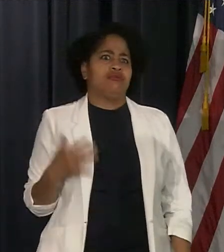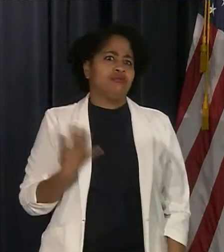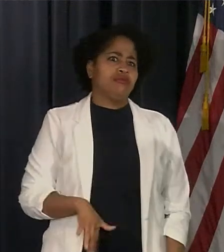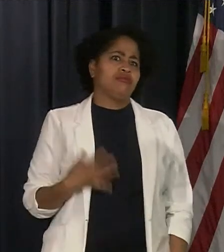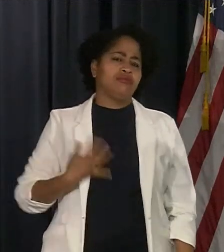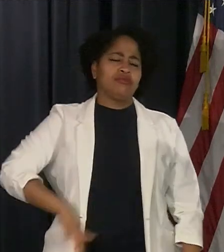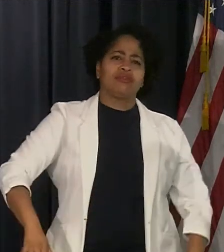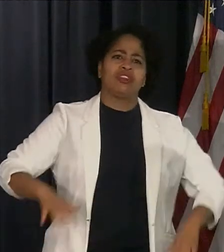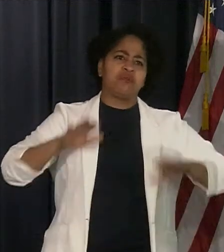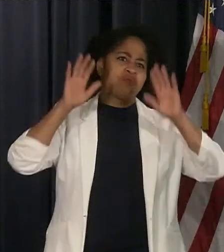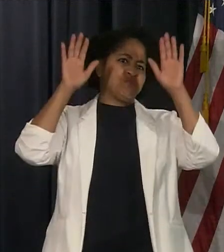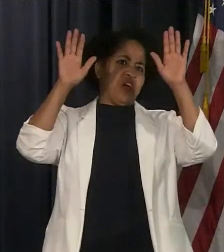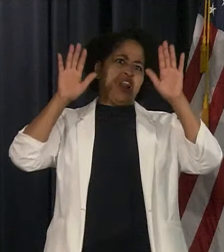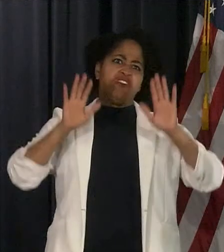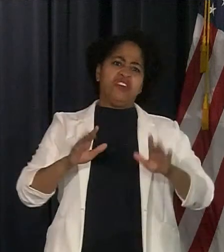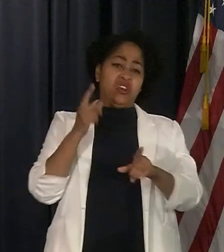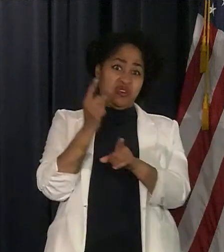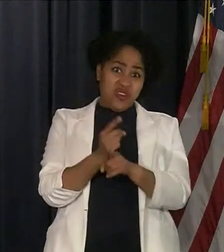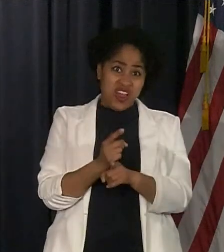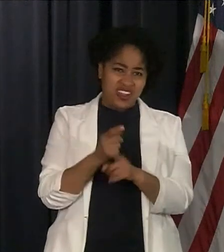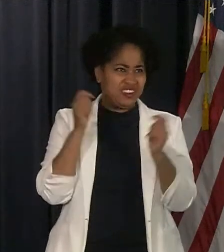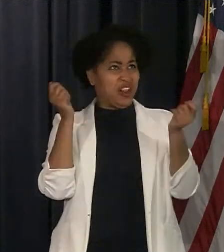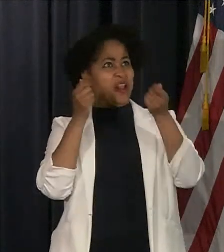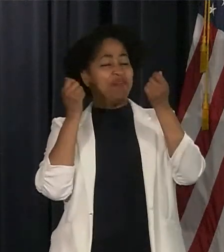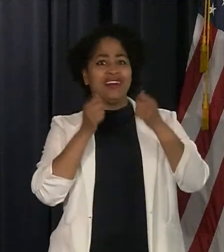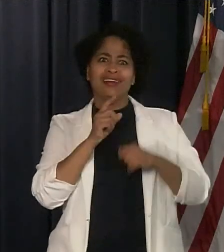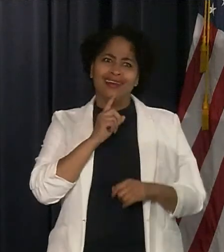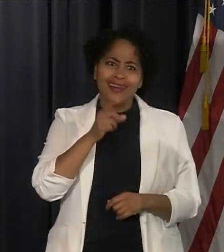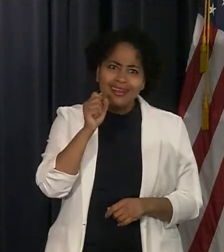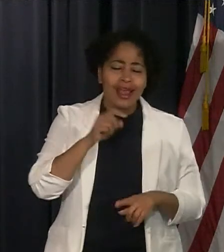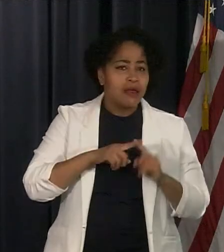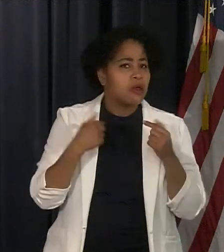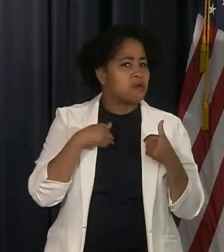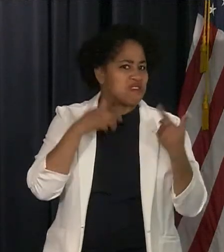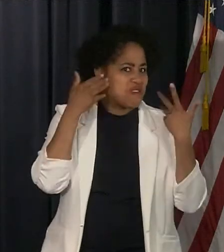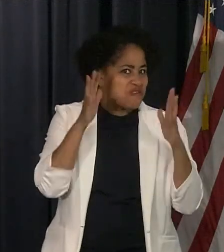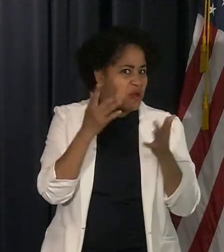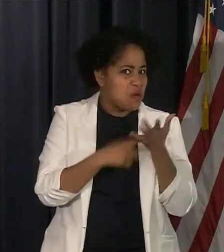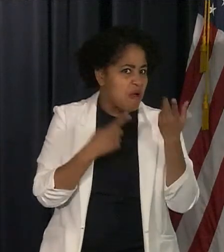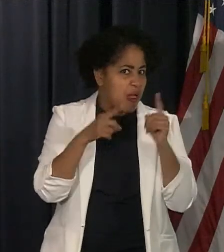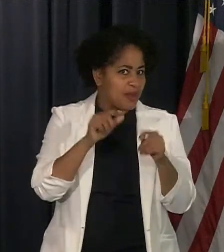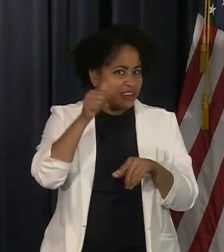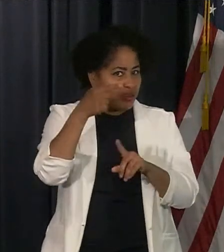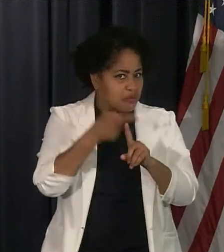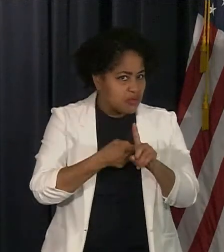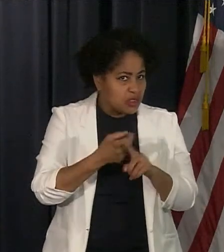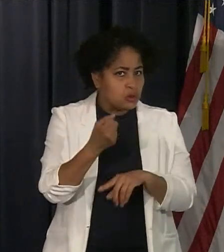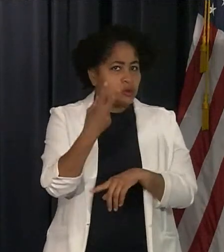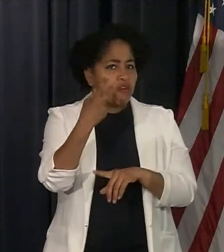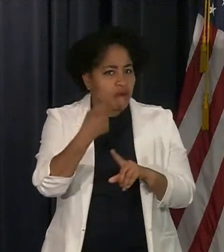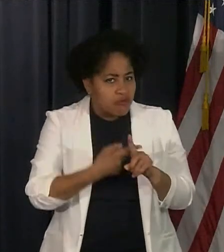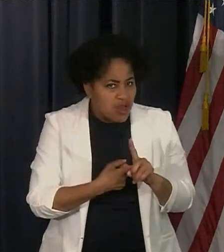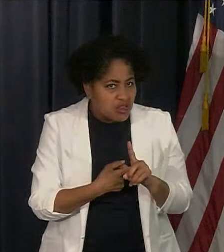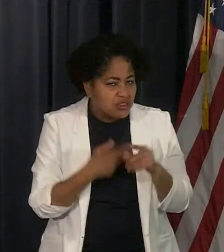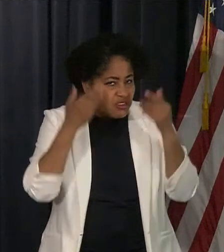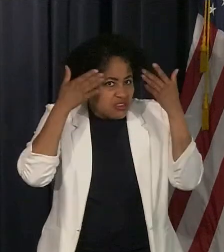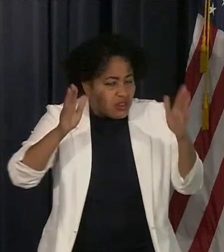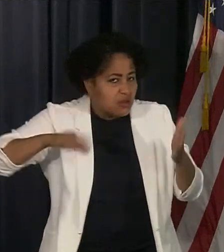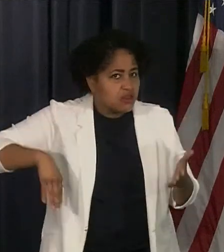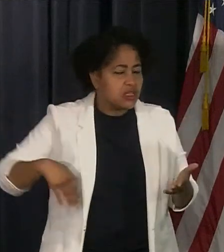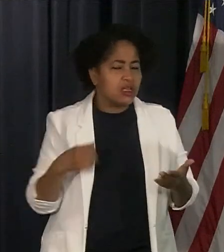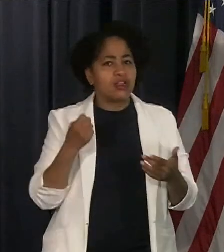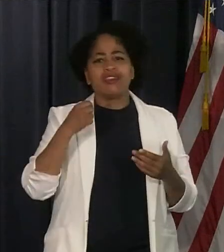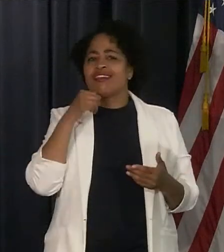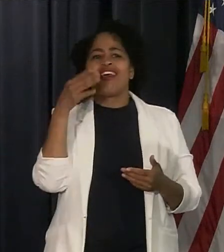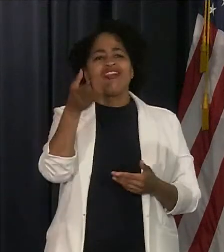for major celebration, and it is. But we don't know what's going to happen at 10 months, 11 months, 12 months. We aren't there yet, but